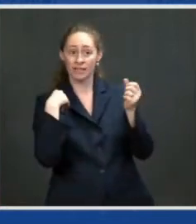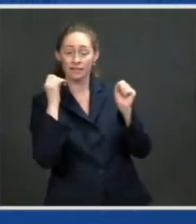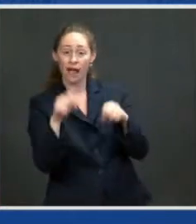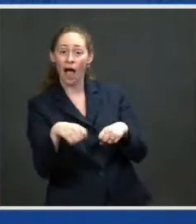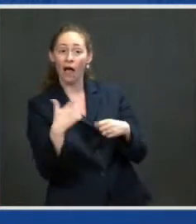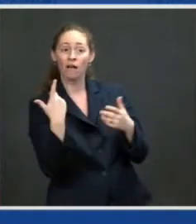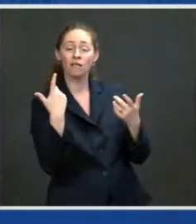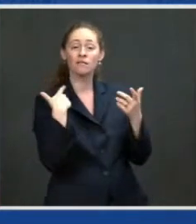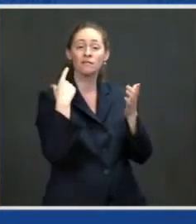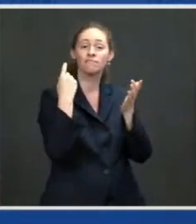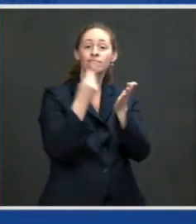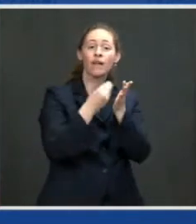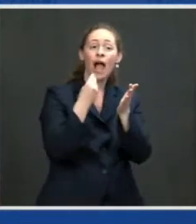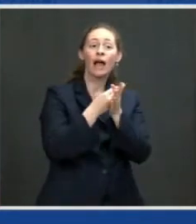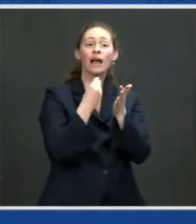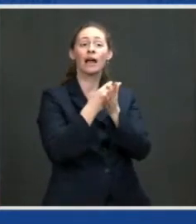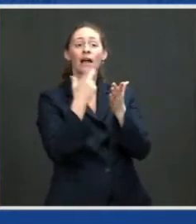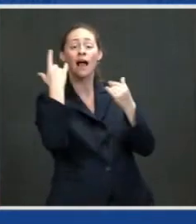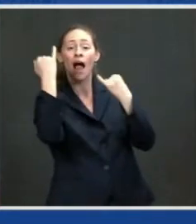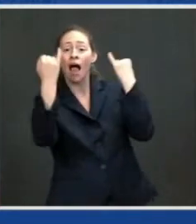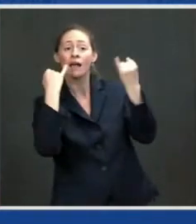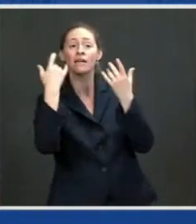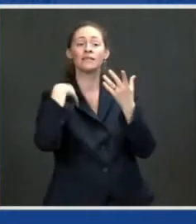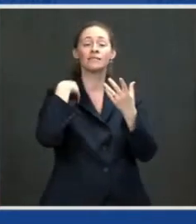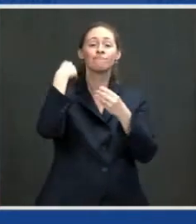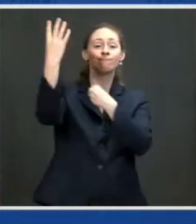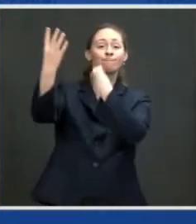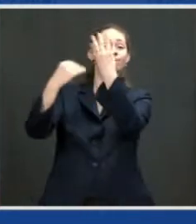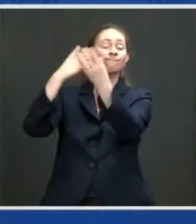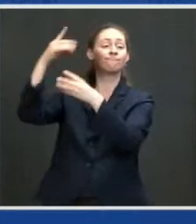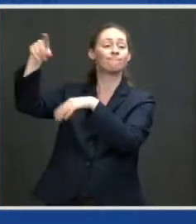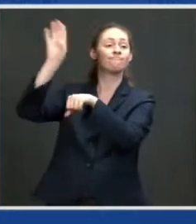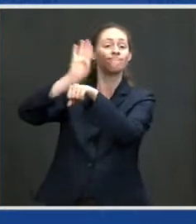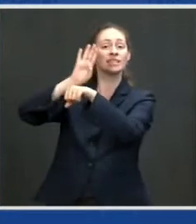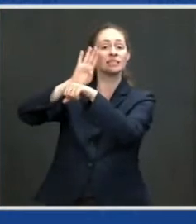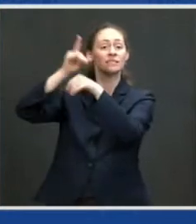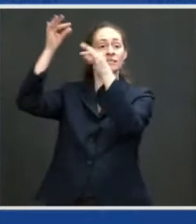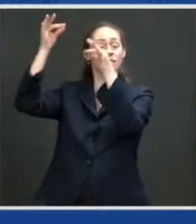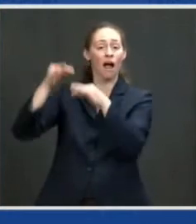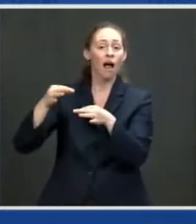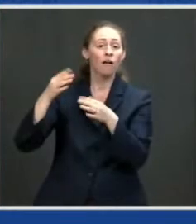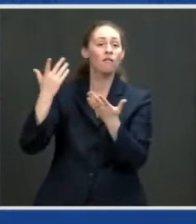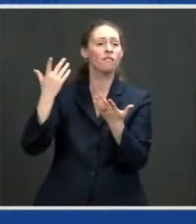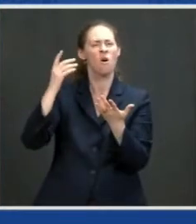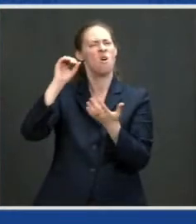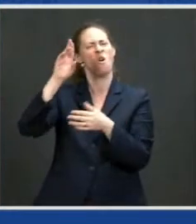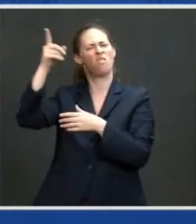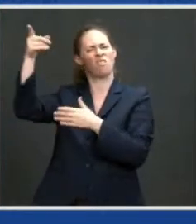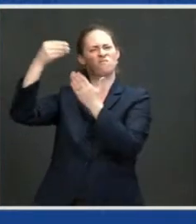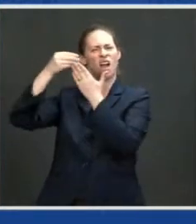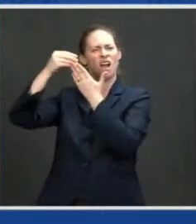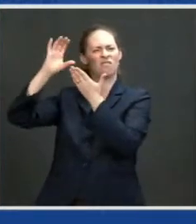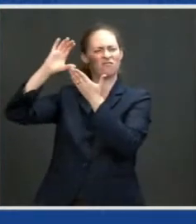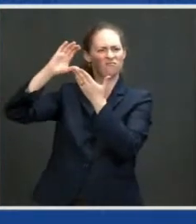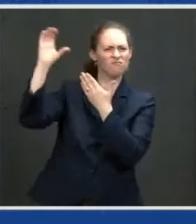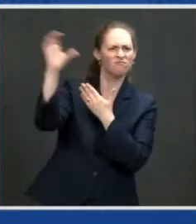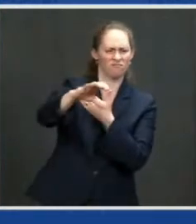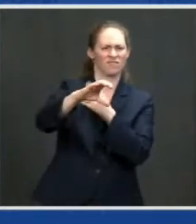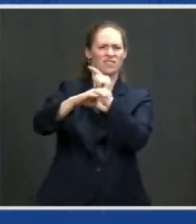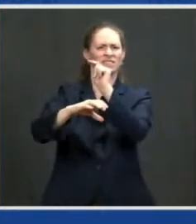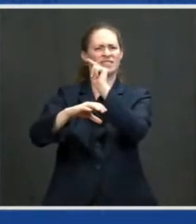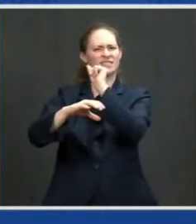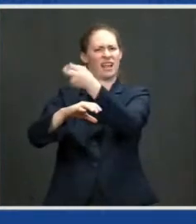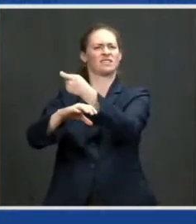back to 28%. It was, by the way, 36%. It came down to 28%, which is